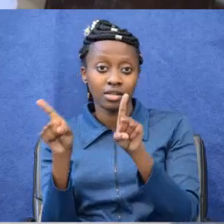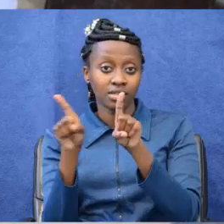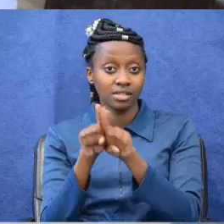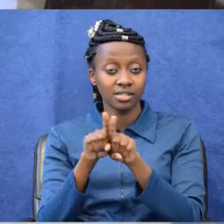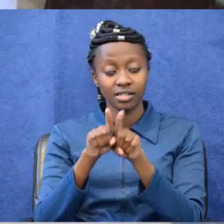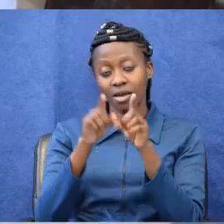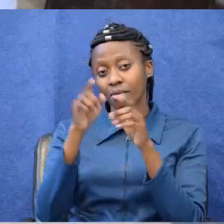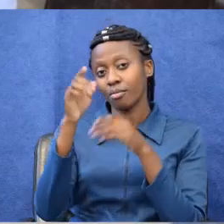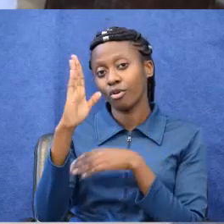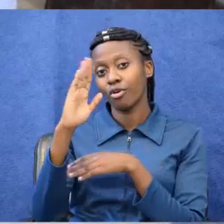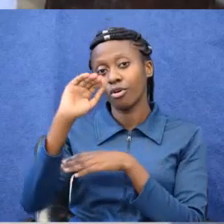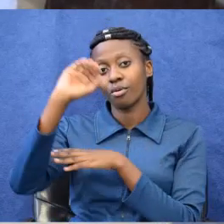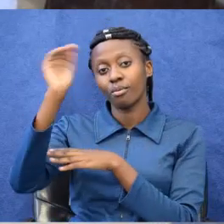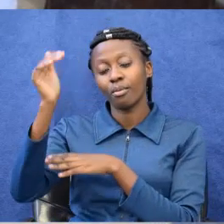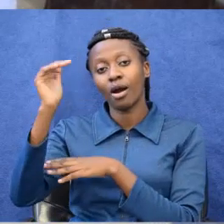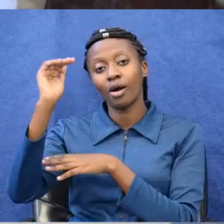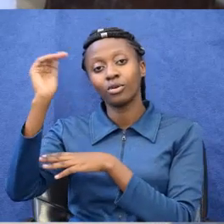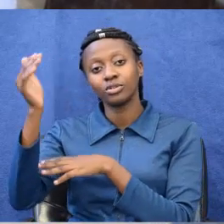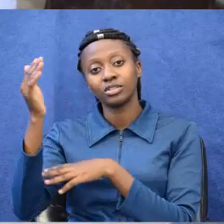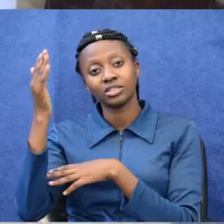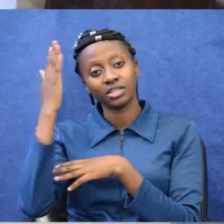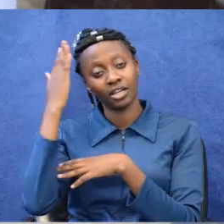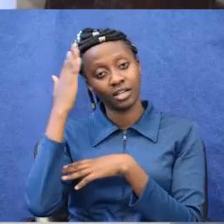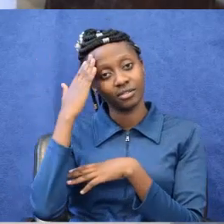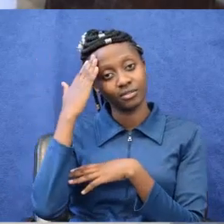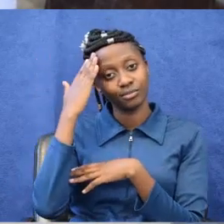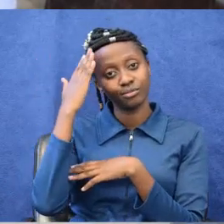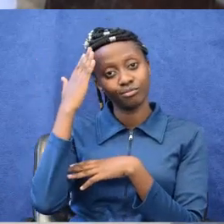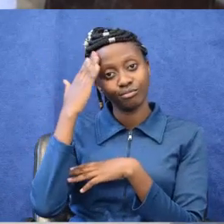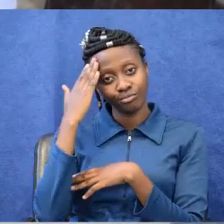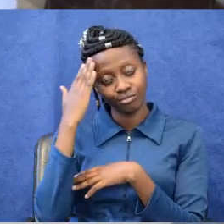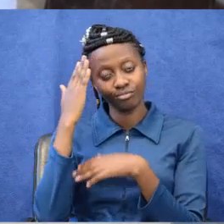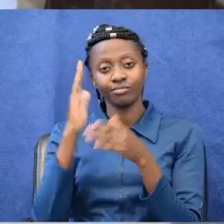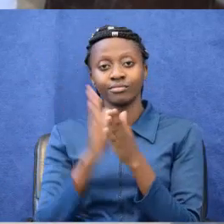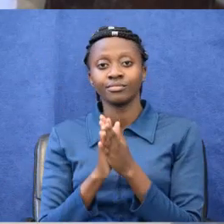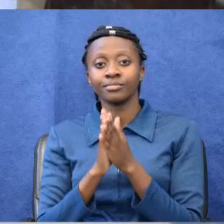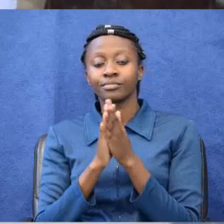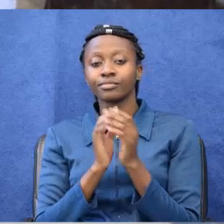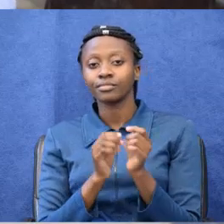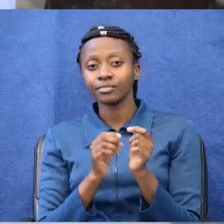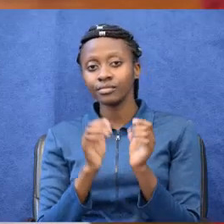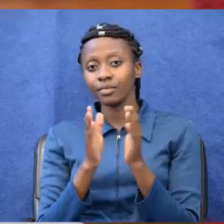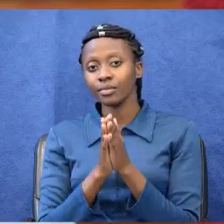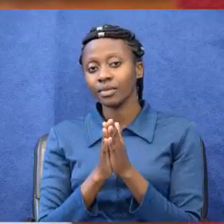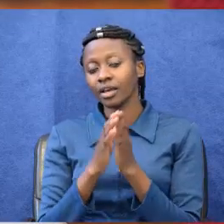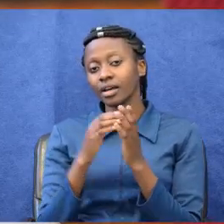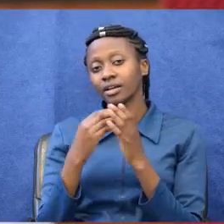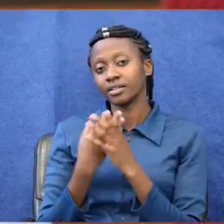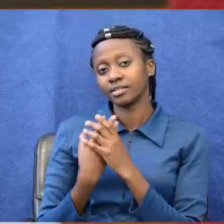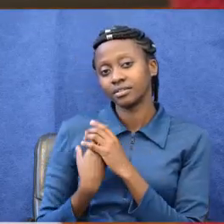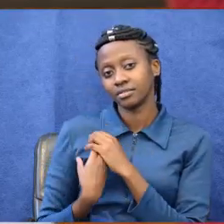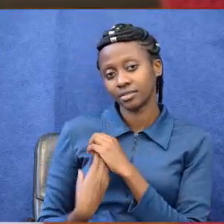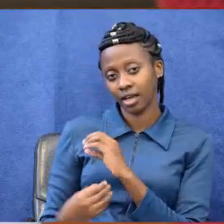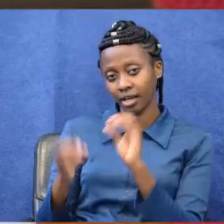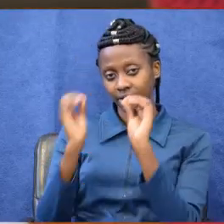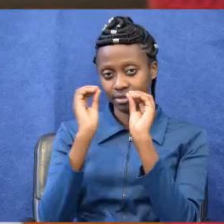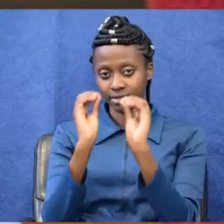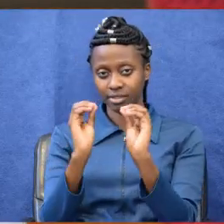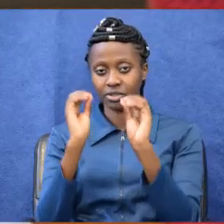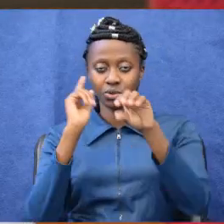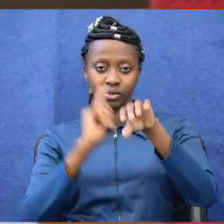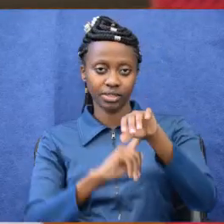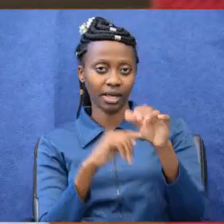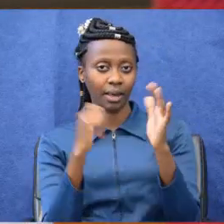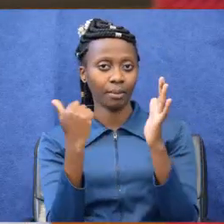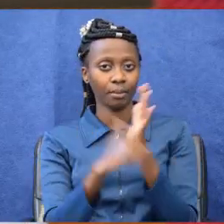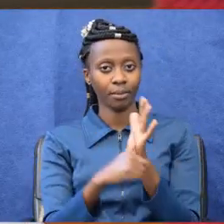no mountain we cannot climb. Don't be discouraged when